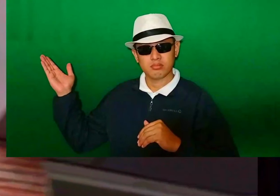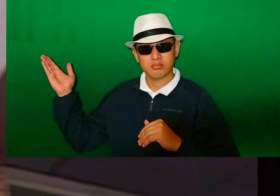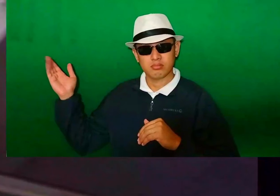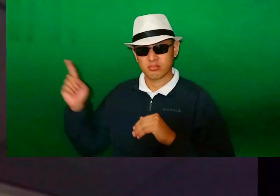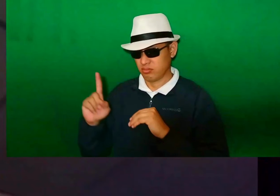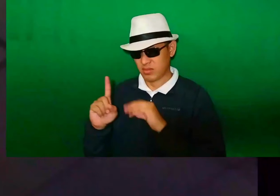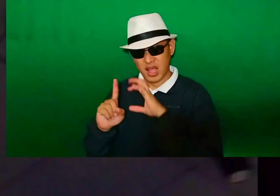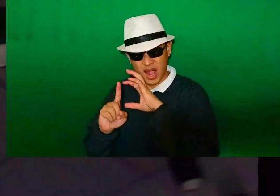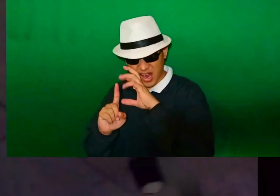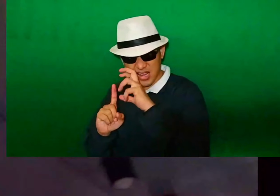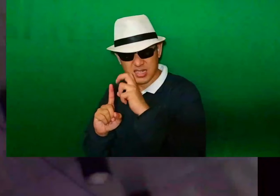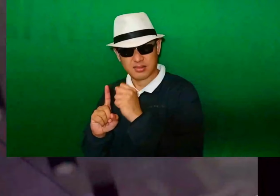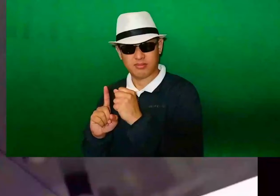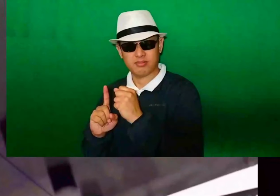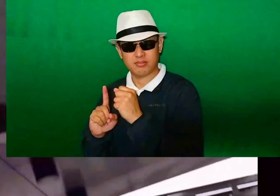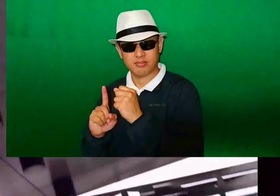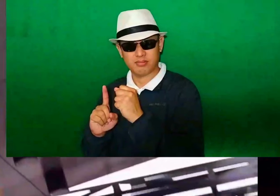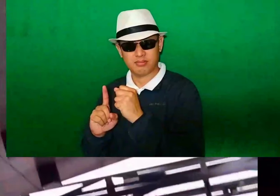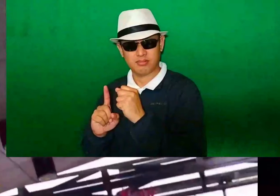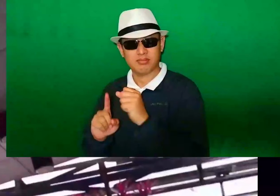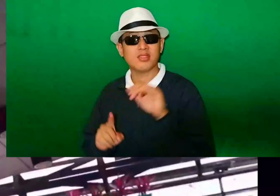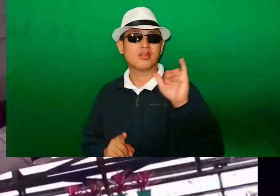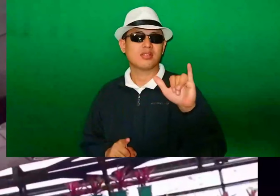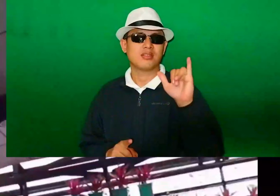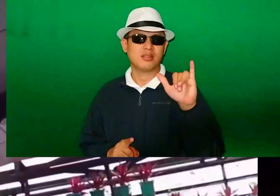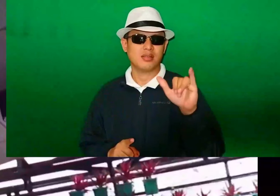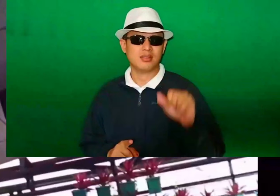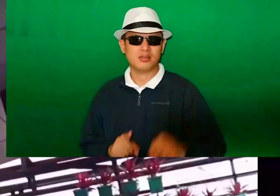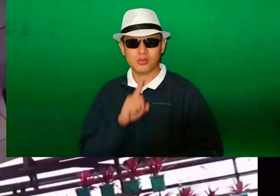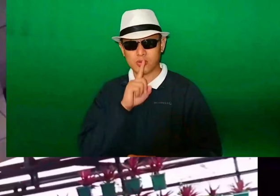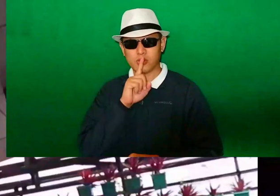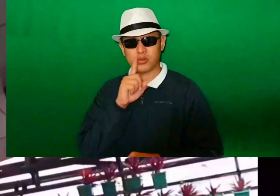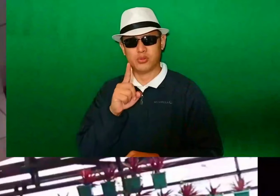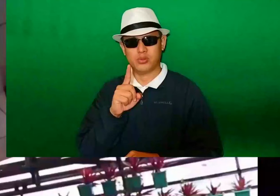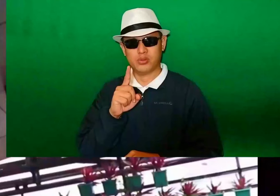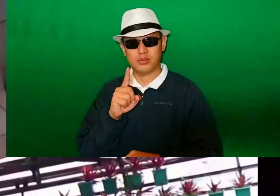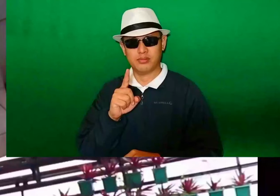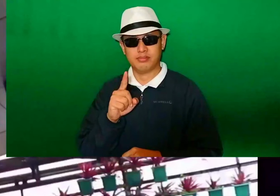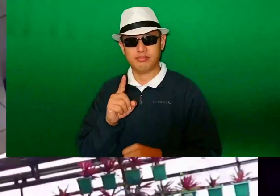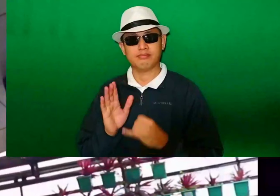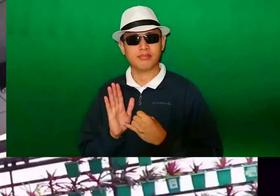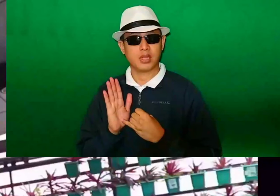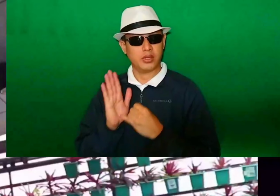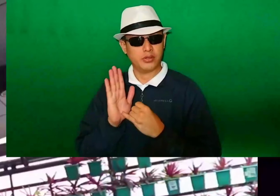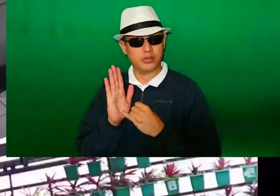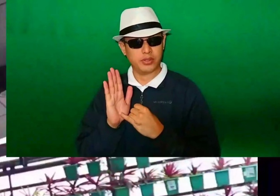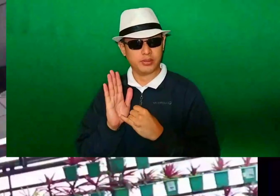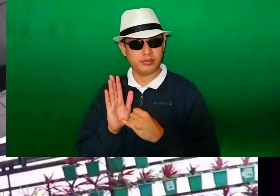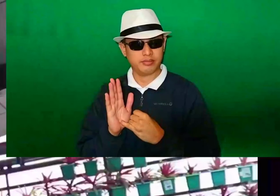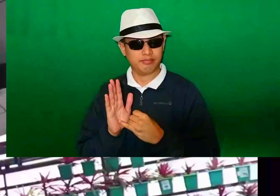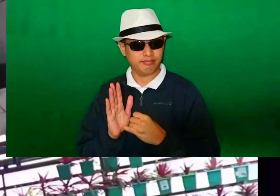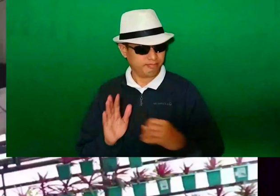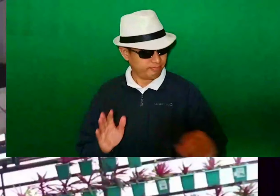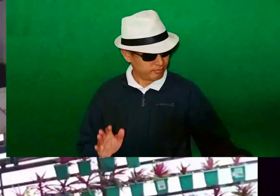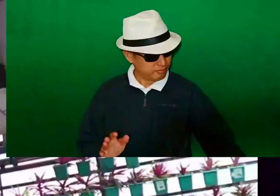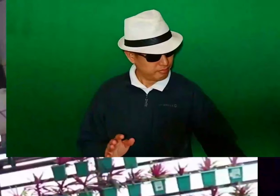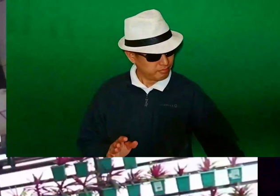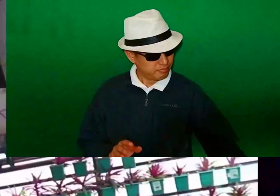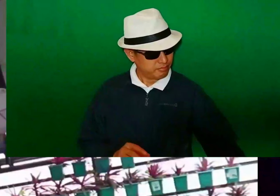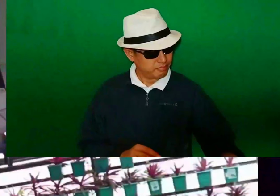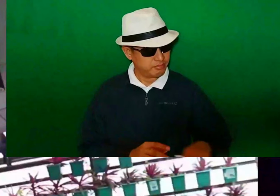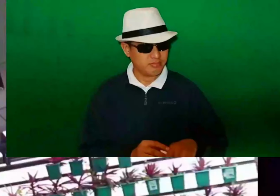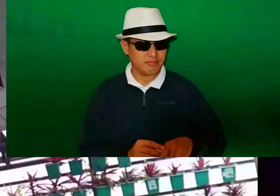We are currently here in front of a hotel near the airport of Cagayan City, Isabela, Philippines. These flying insects